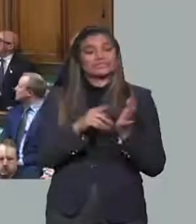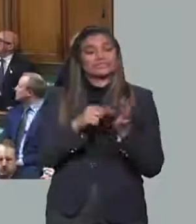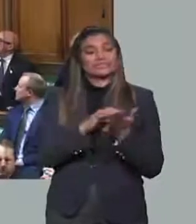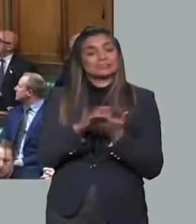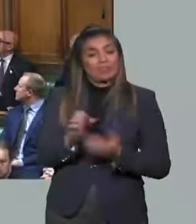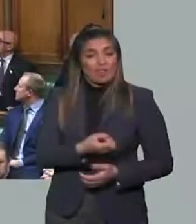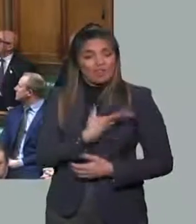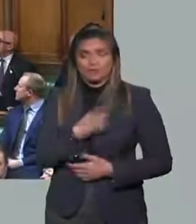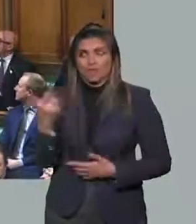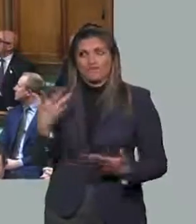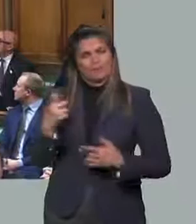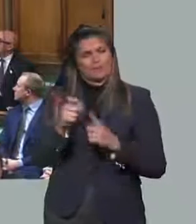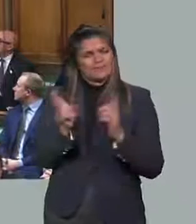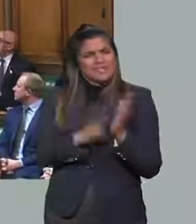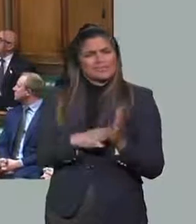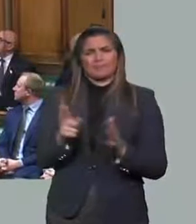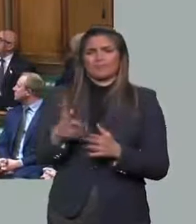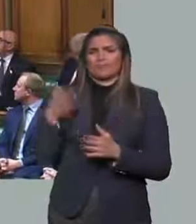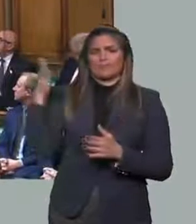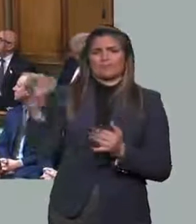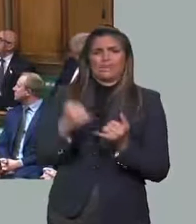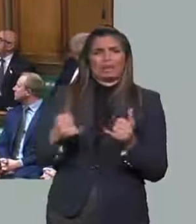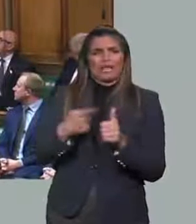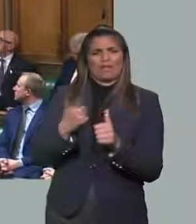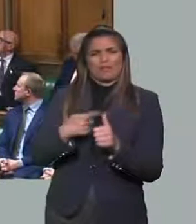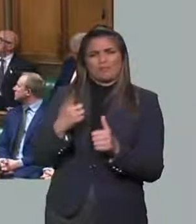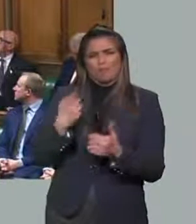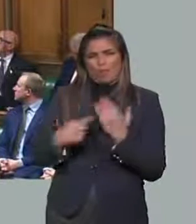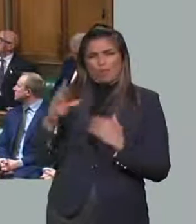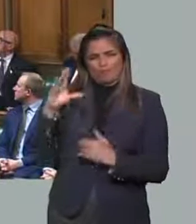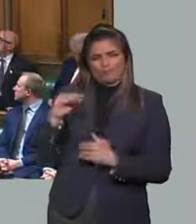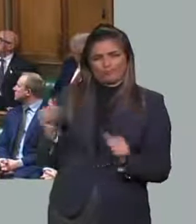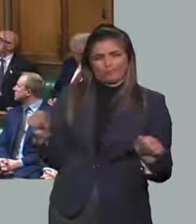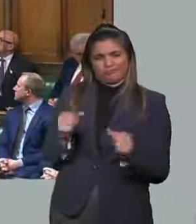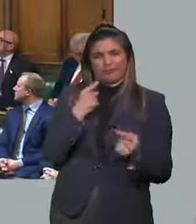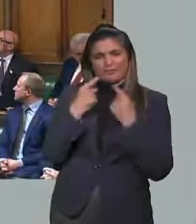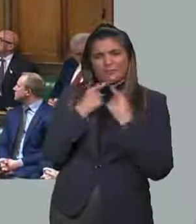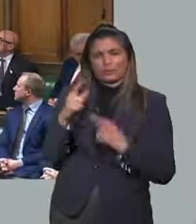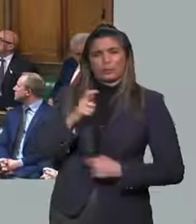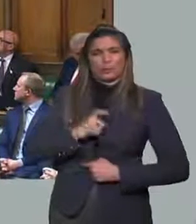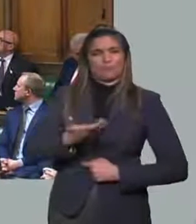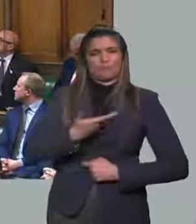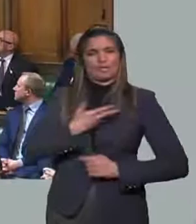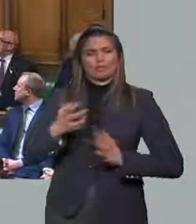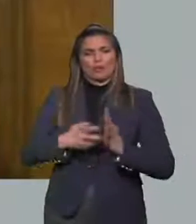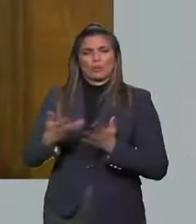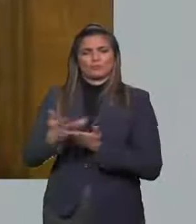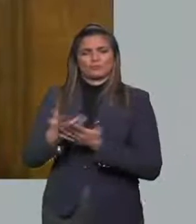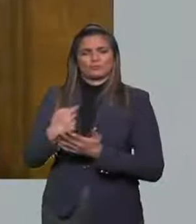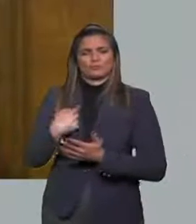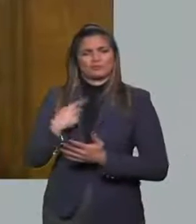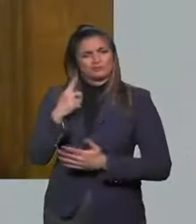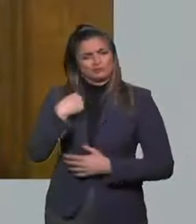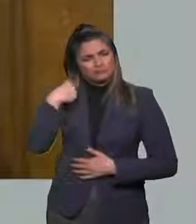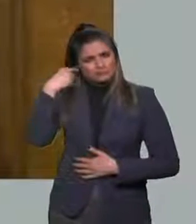as usual, we are told there will be frank private discussions with the Saudis on their human rights record. But in the light of the state